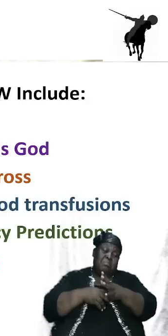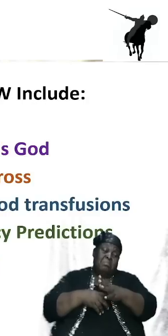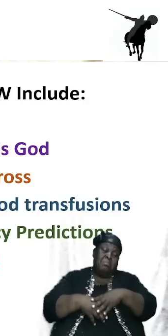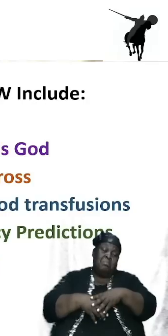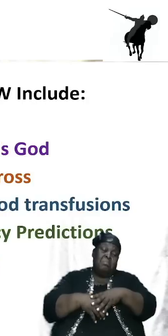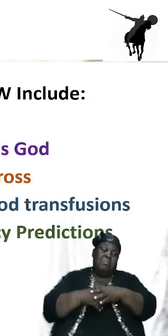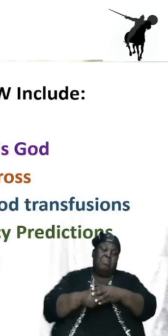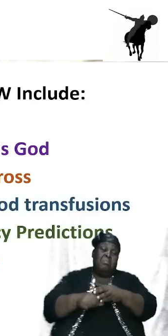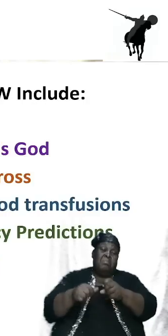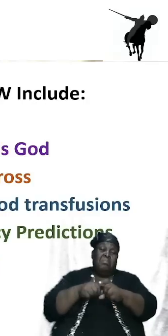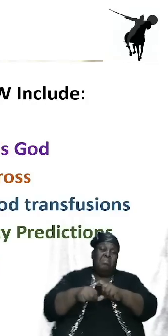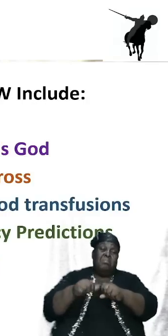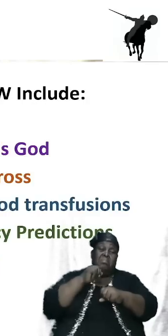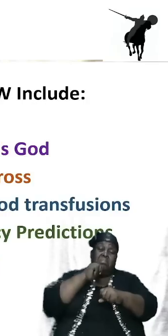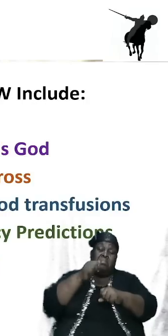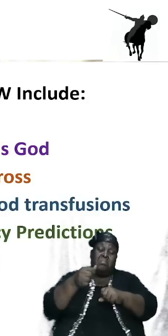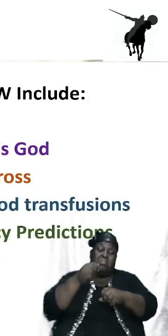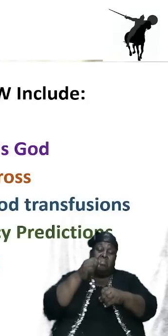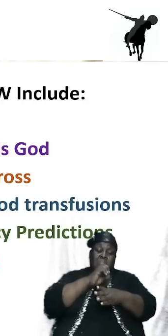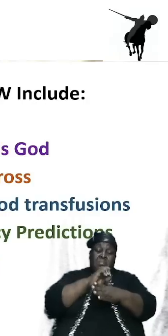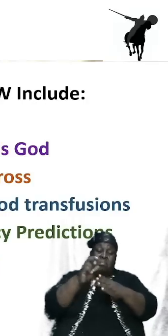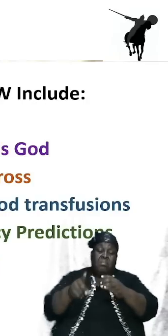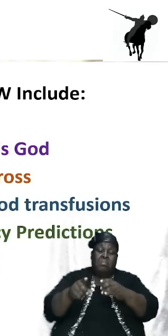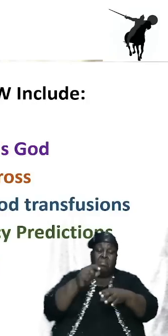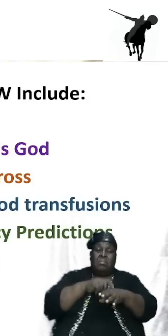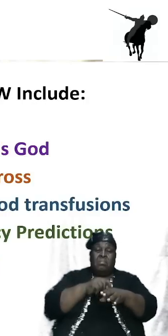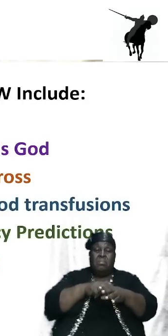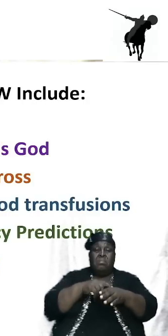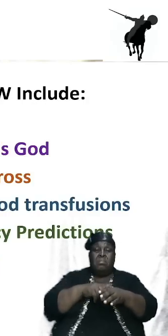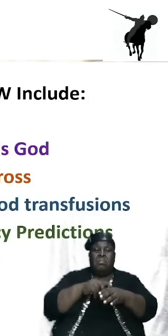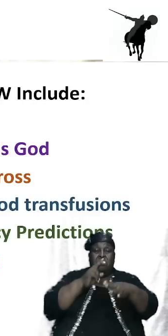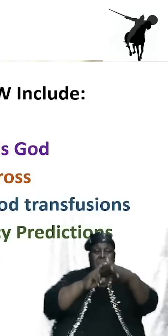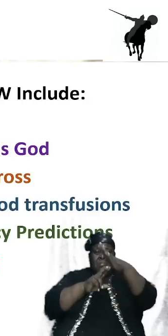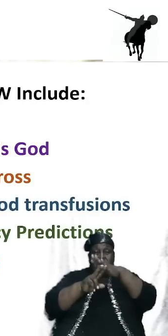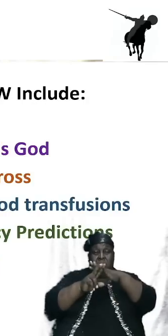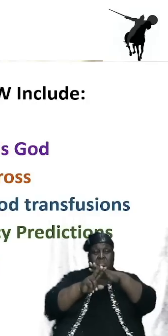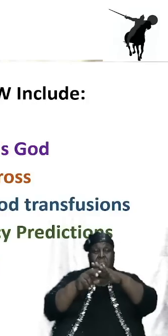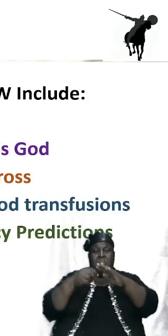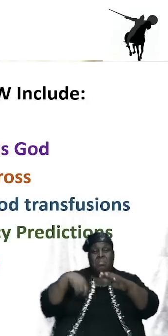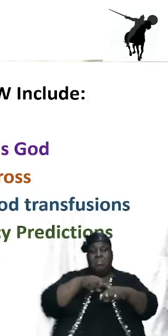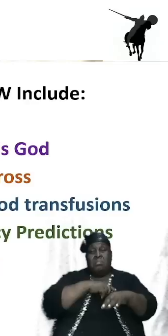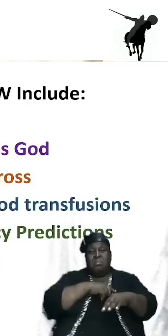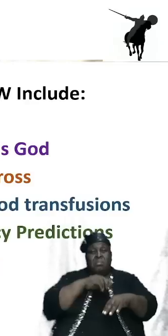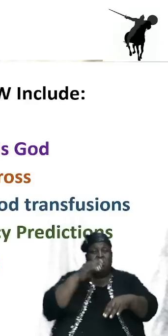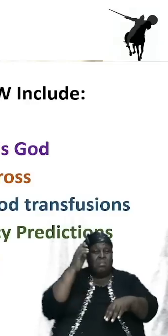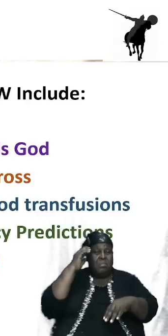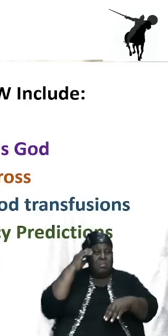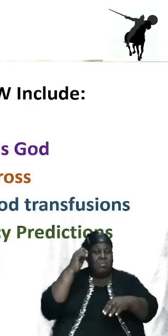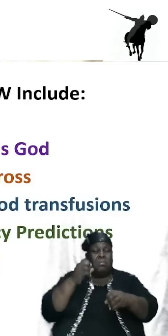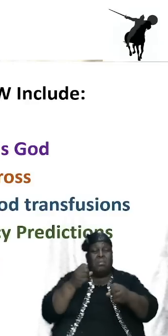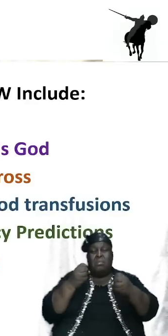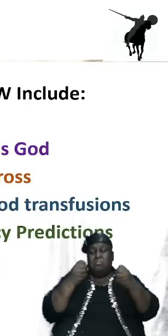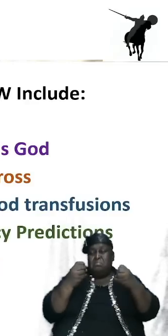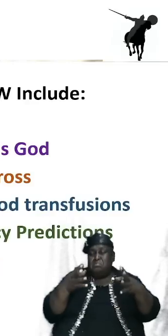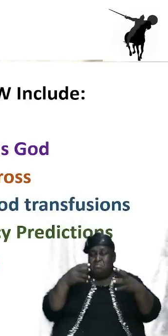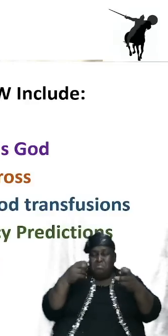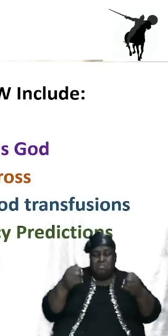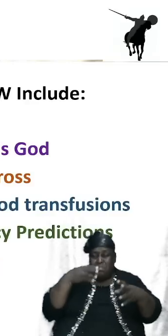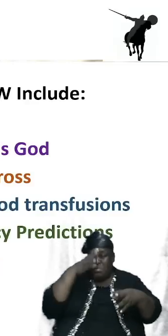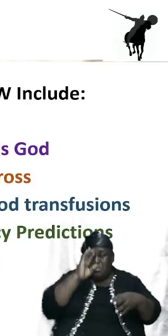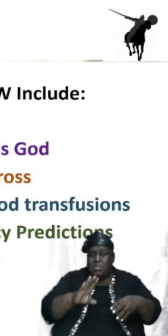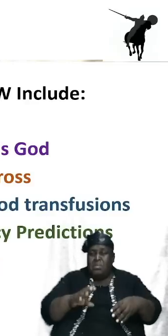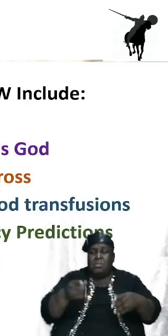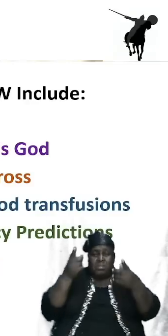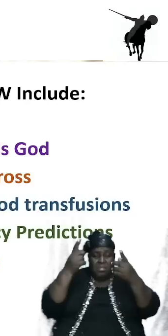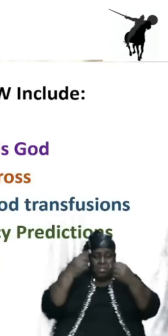end time prophecies, not end time prophecies like we look at it. But they made many predictions about the fact that God was going to come again. Just